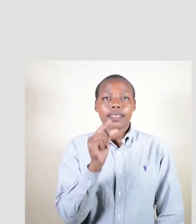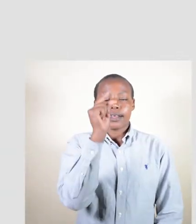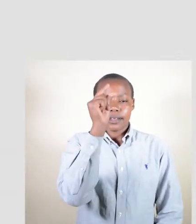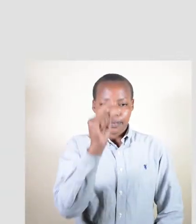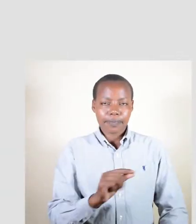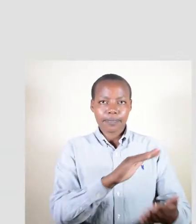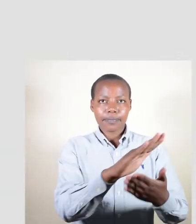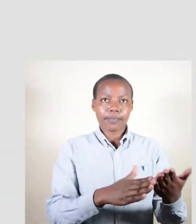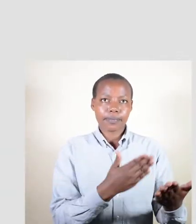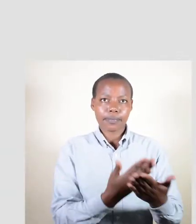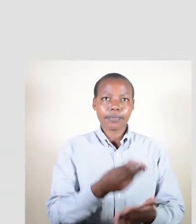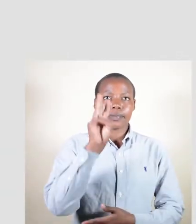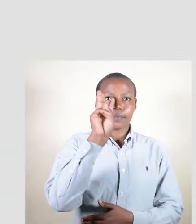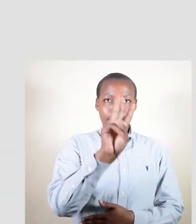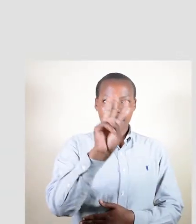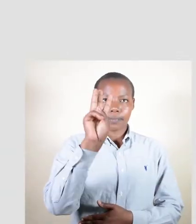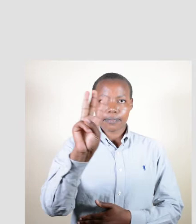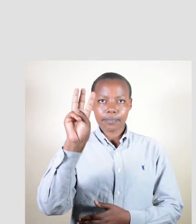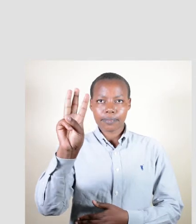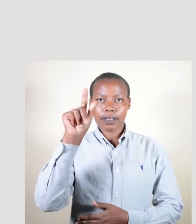customer makes an application on